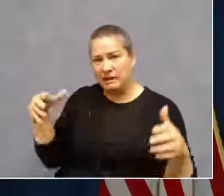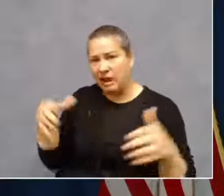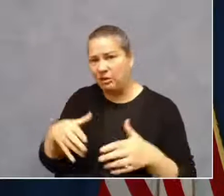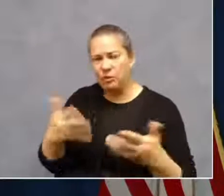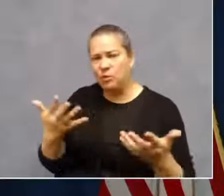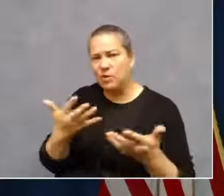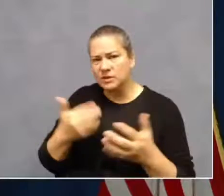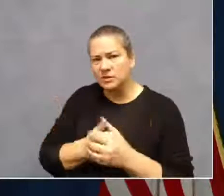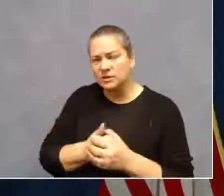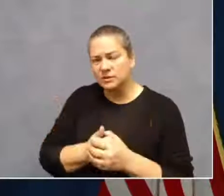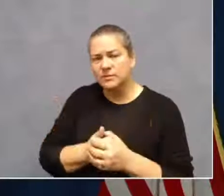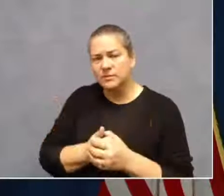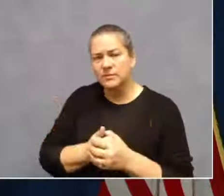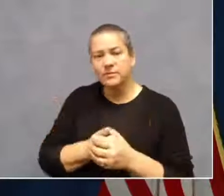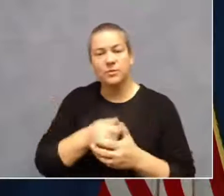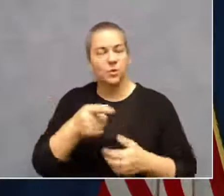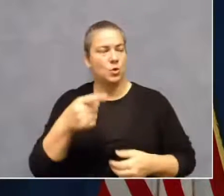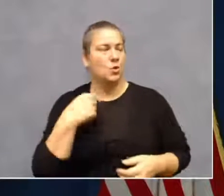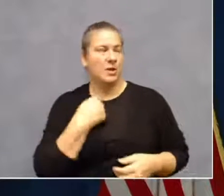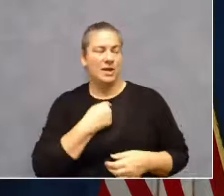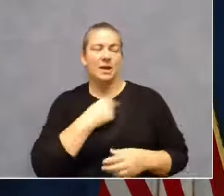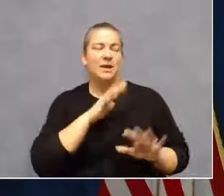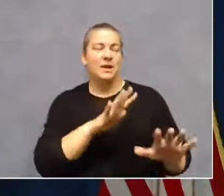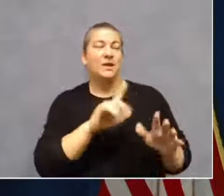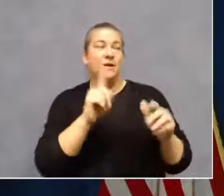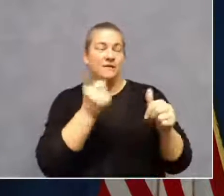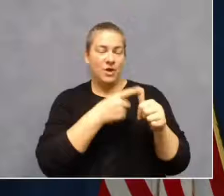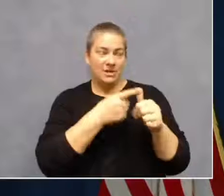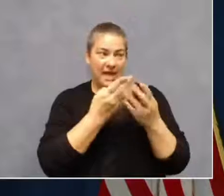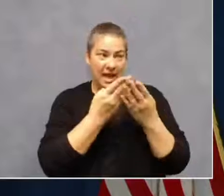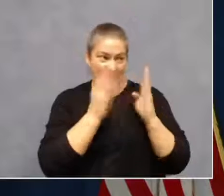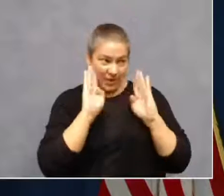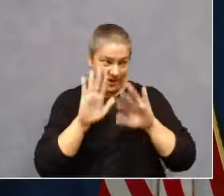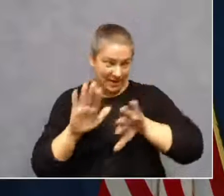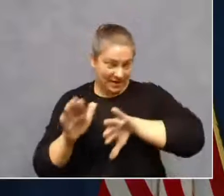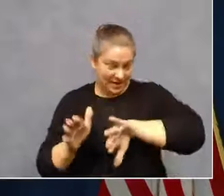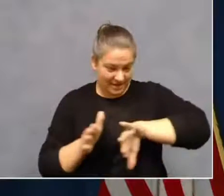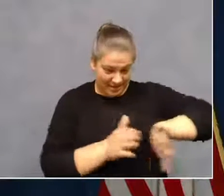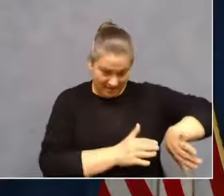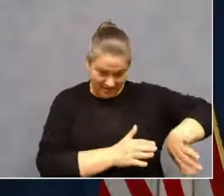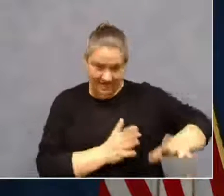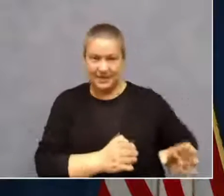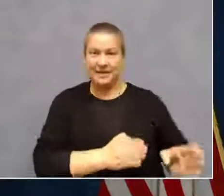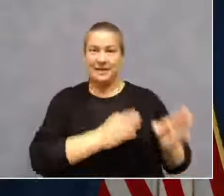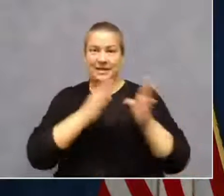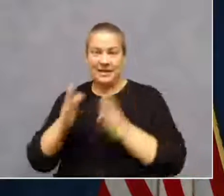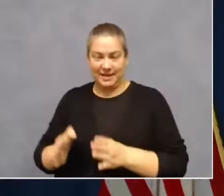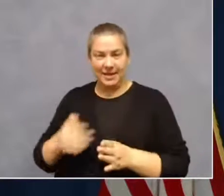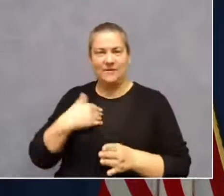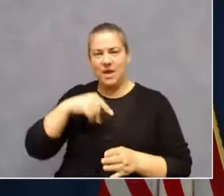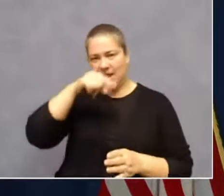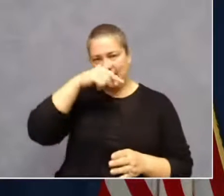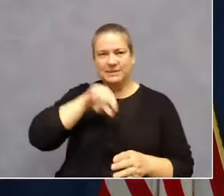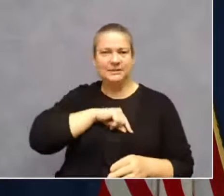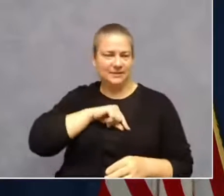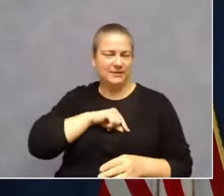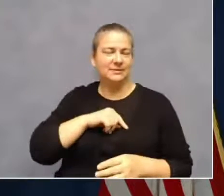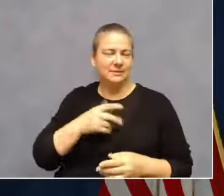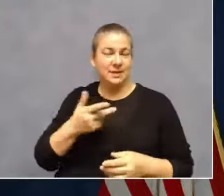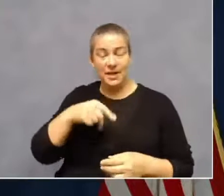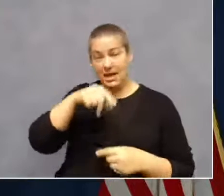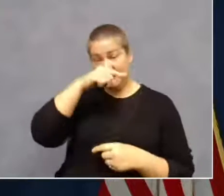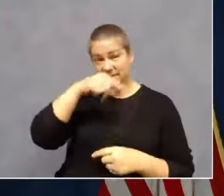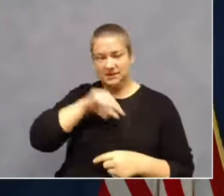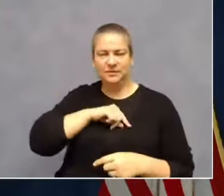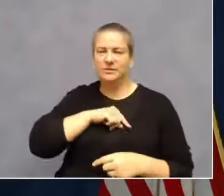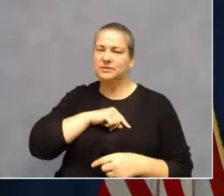time? We're going to get through Halloween, and then we're going to have our guidance on Thanksgiving. But I'd do this. Thanksgiving needs to look very